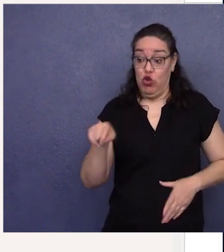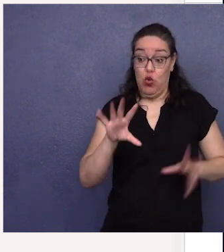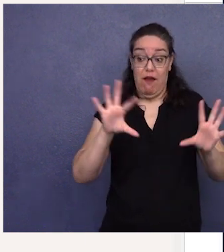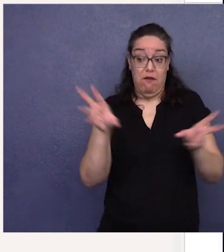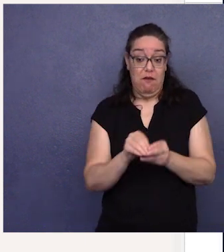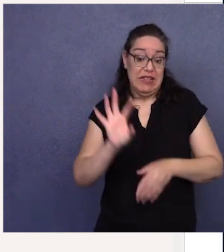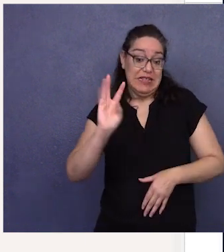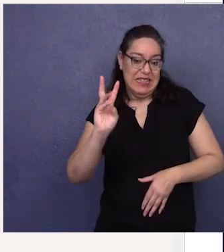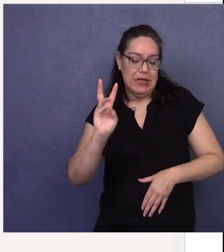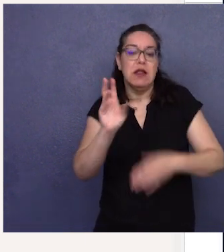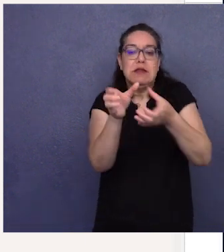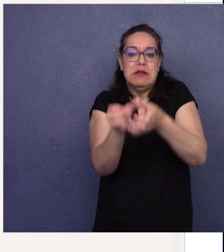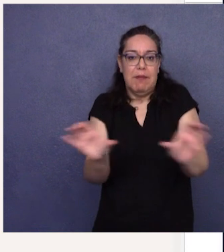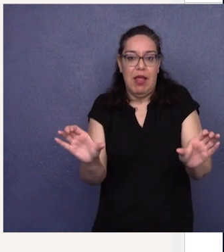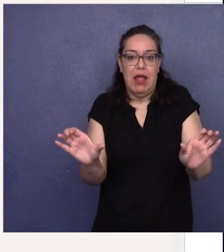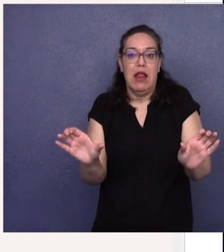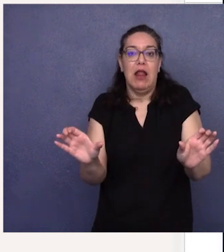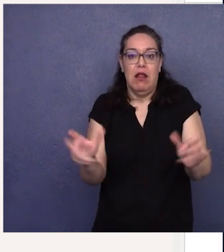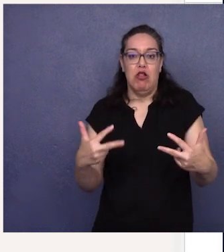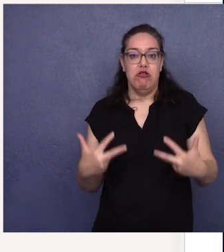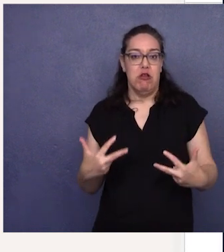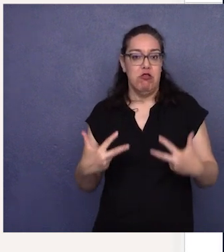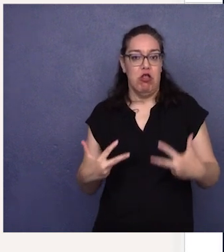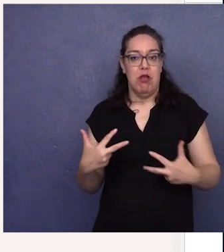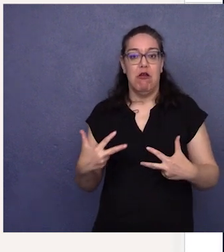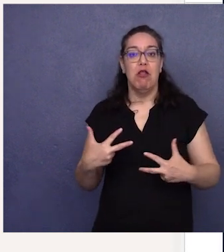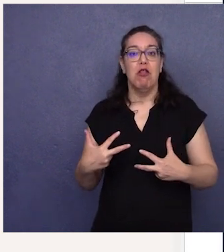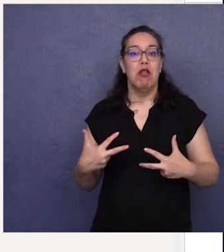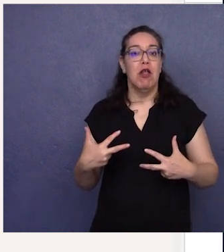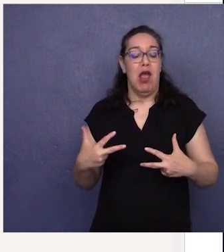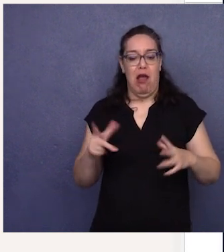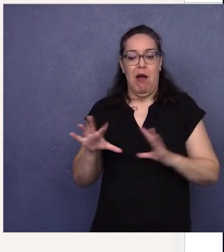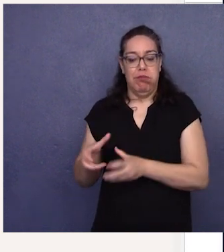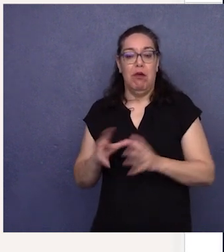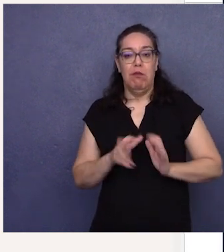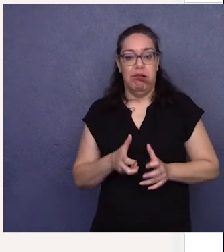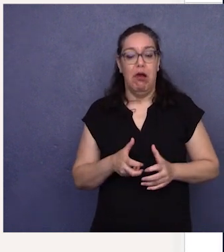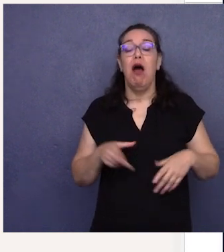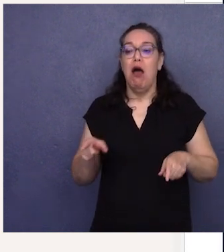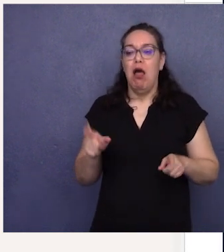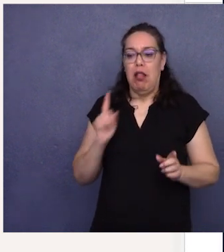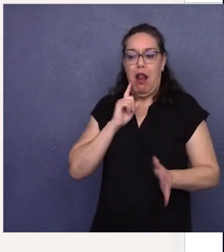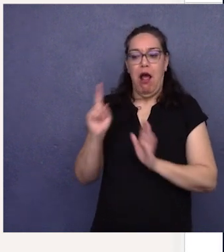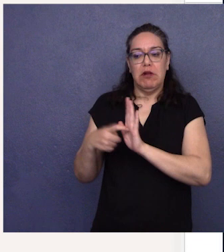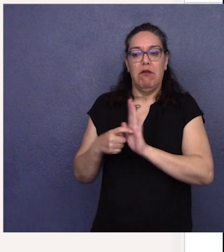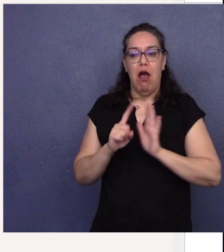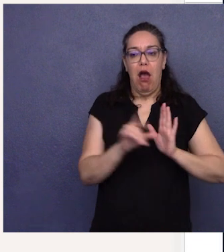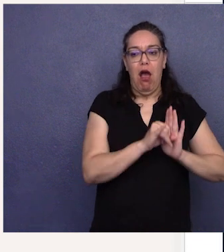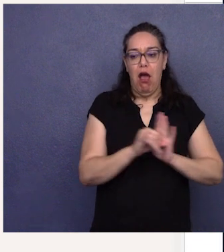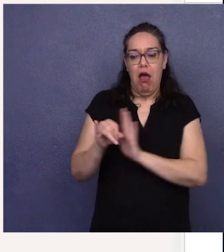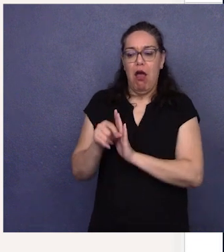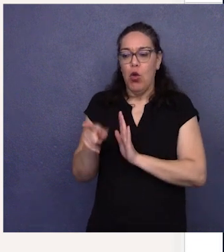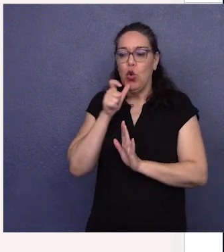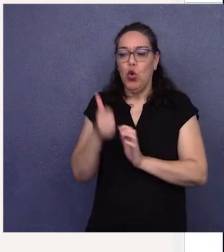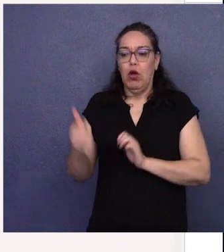2, identify 2 lead applicants so that the 2 collectives